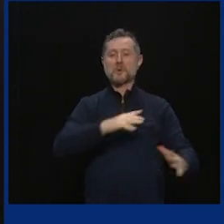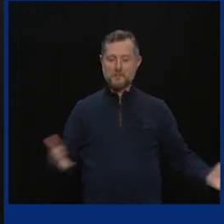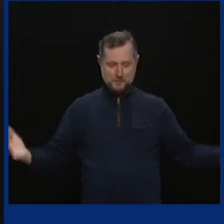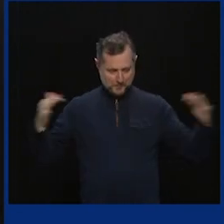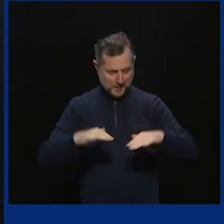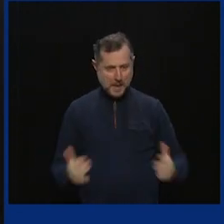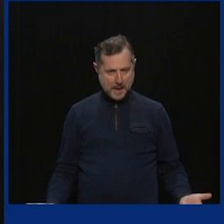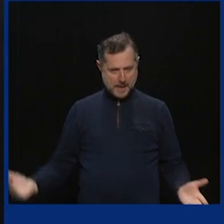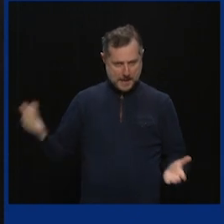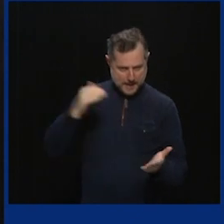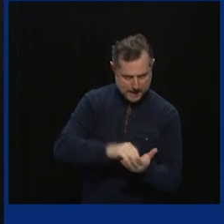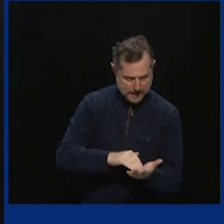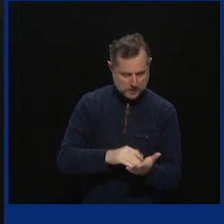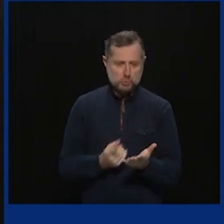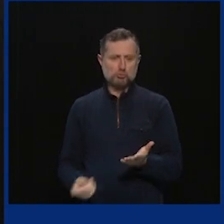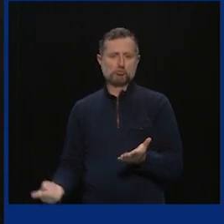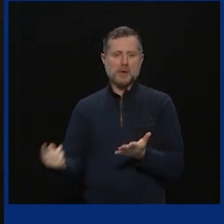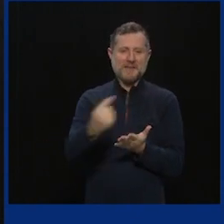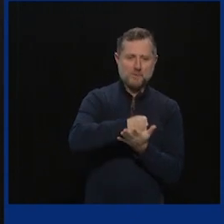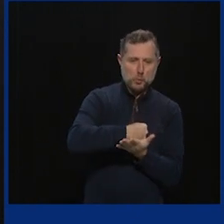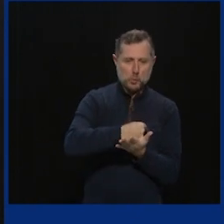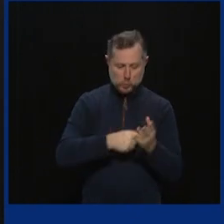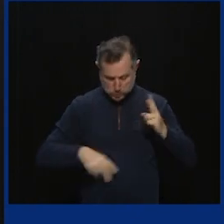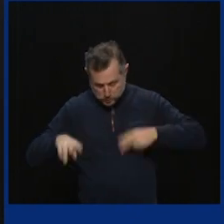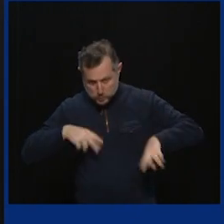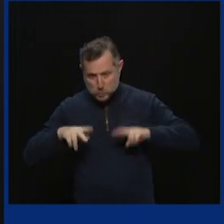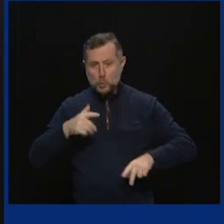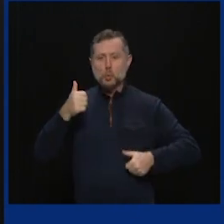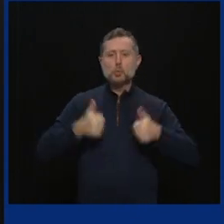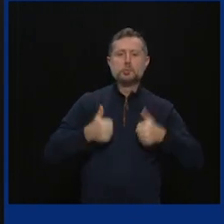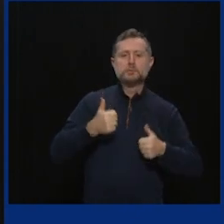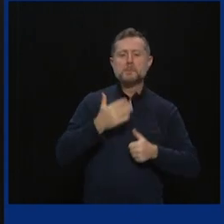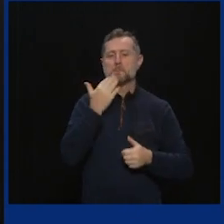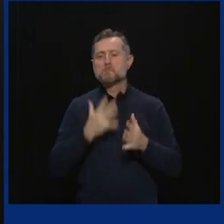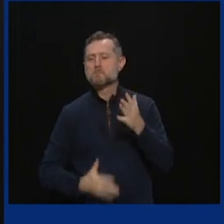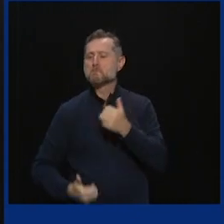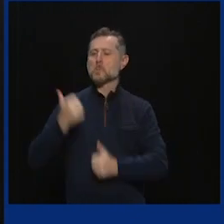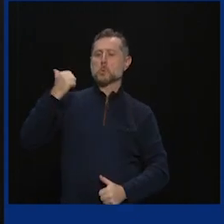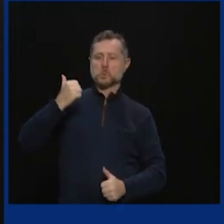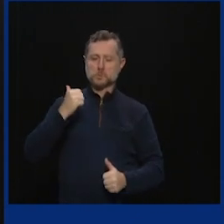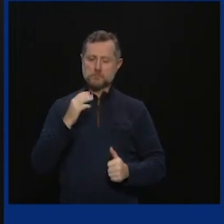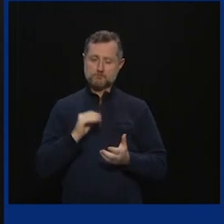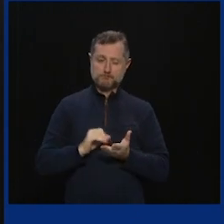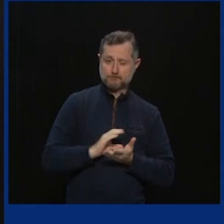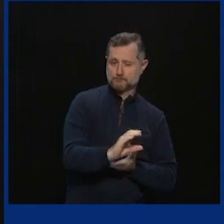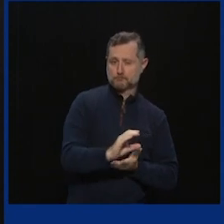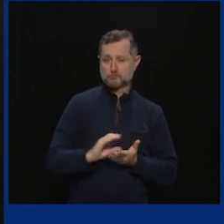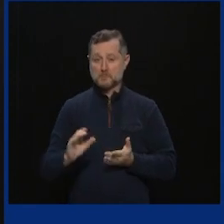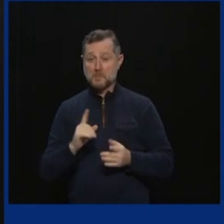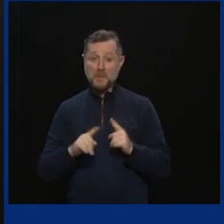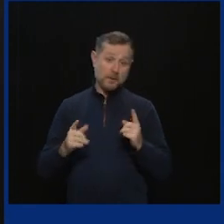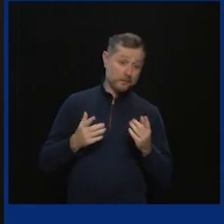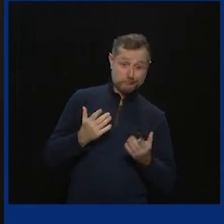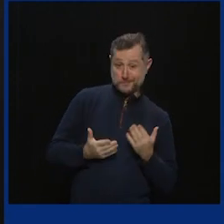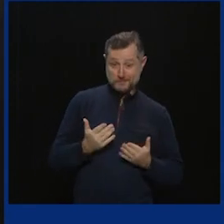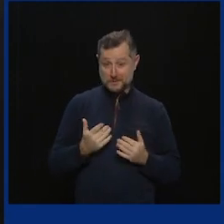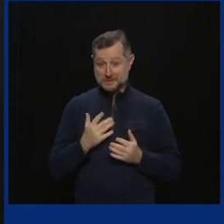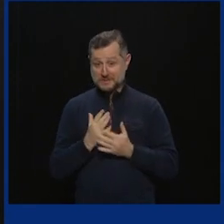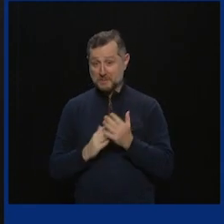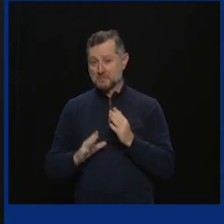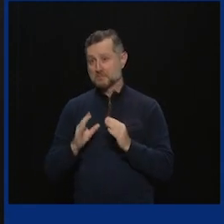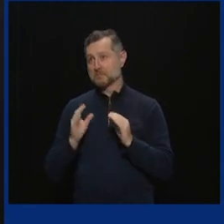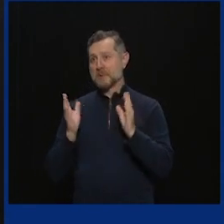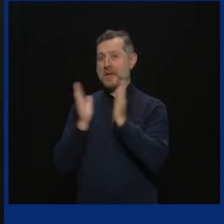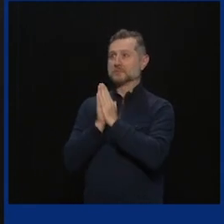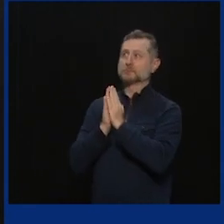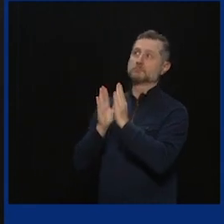selected. Most of them will be, but you'll probably ask for about $40 million worth of projects, and you're going to get 20, so I'm just telling you, because I've